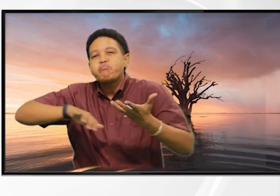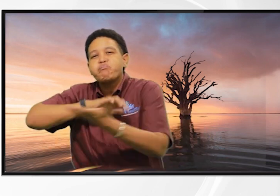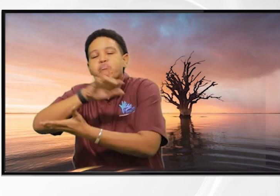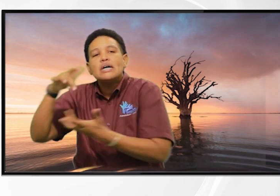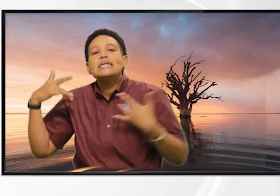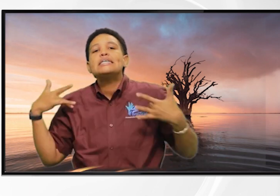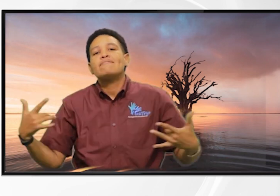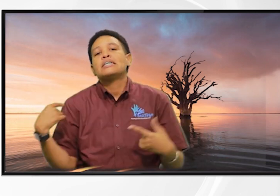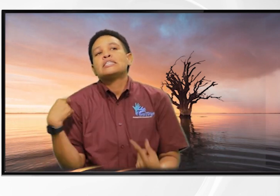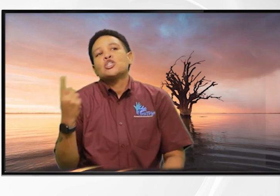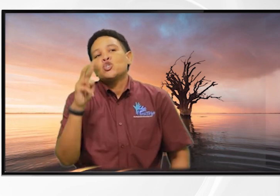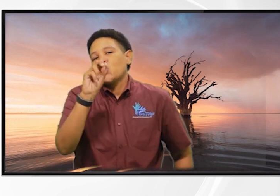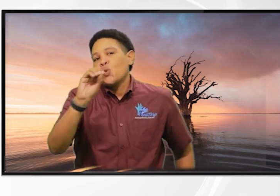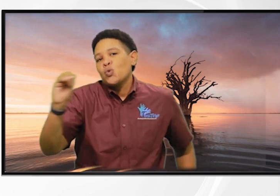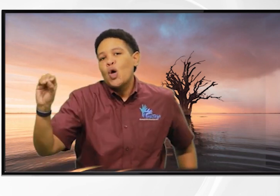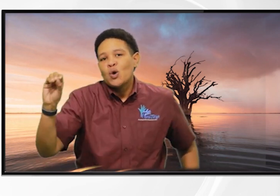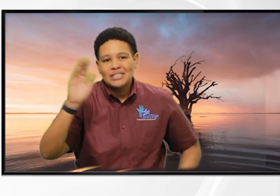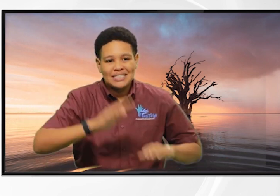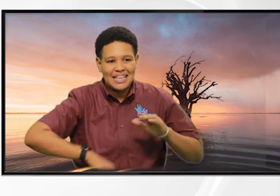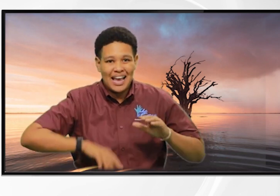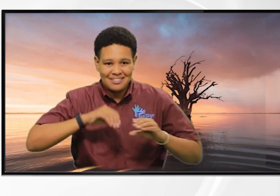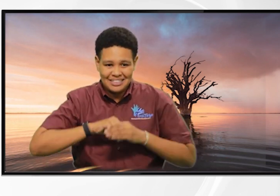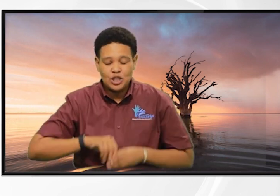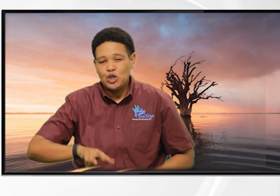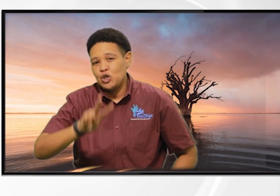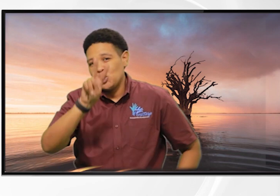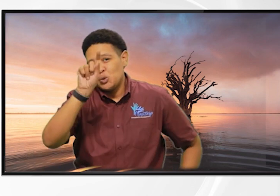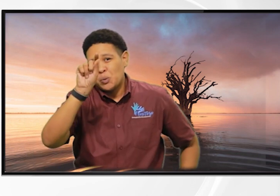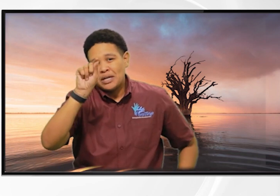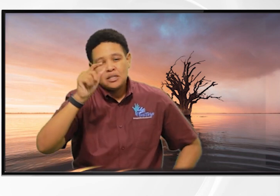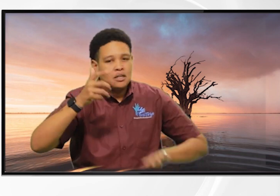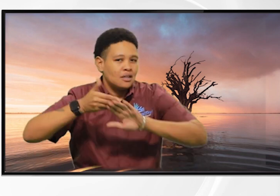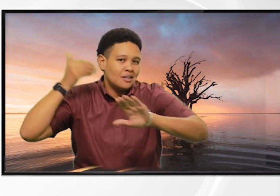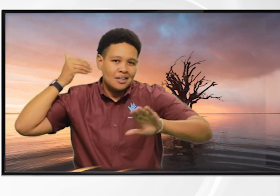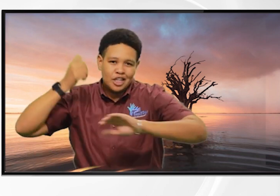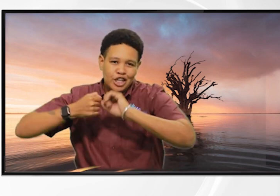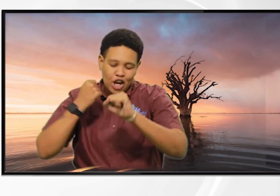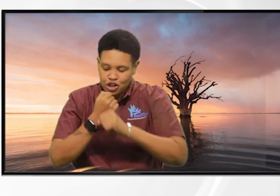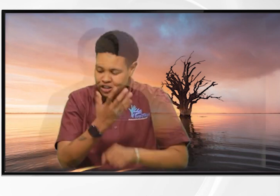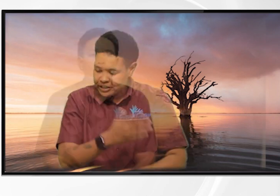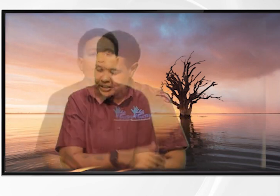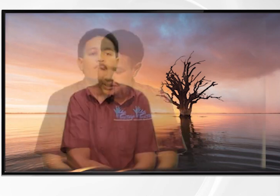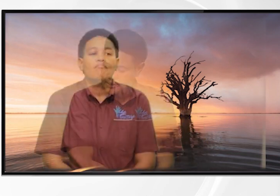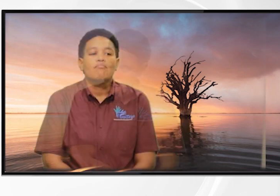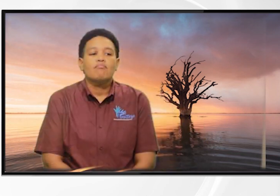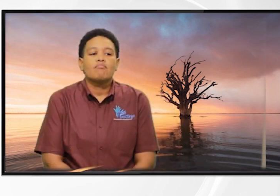since 2000 than in the 20 preceding years.